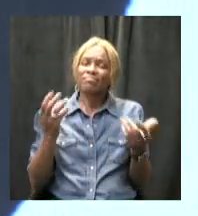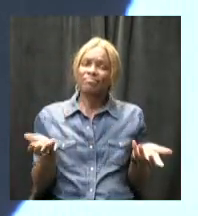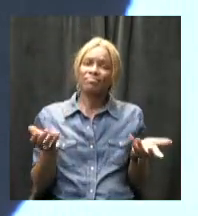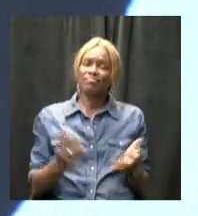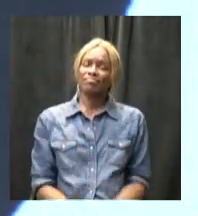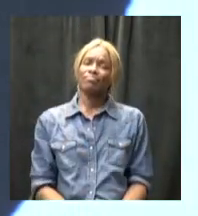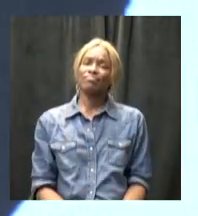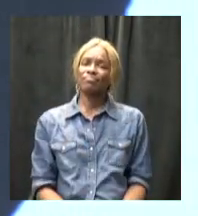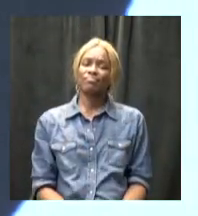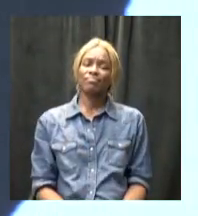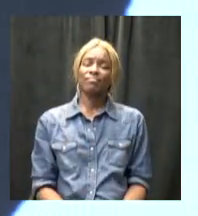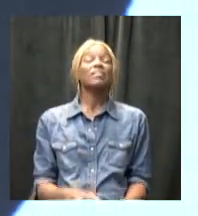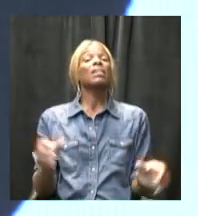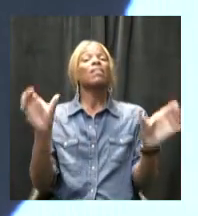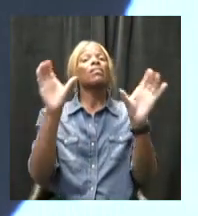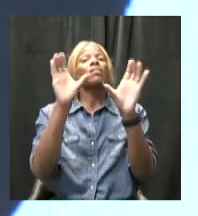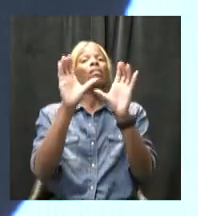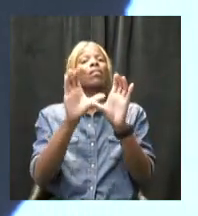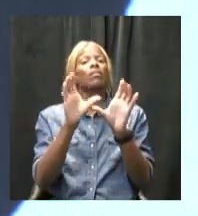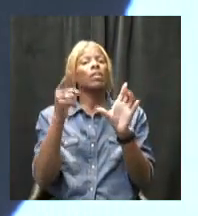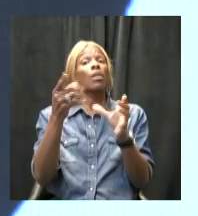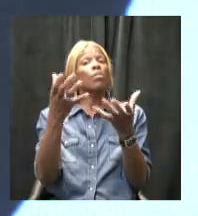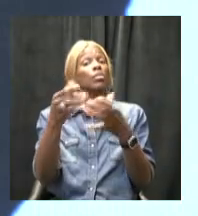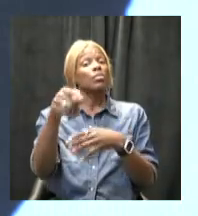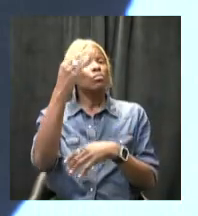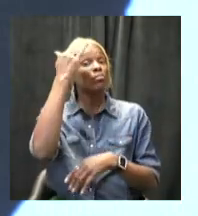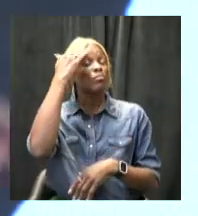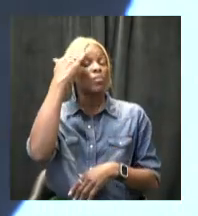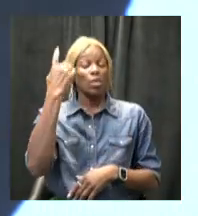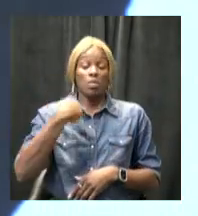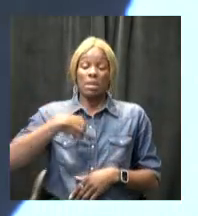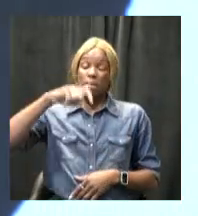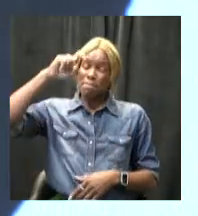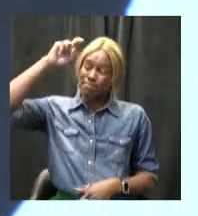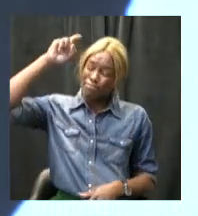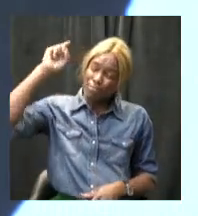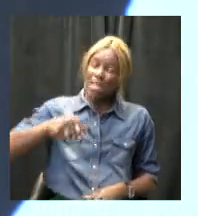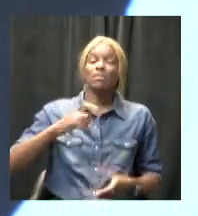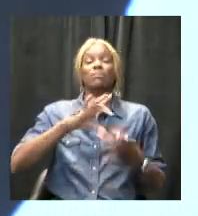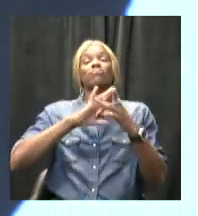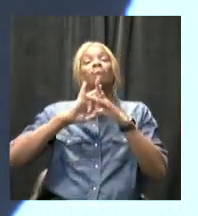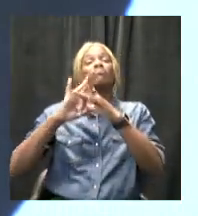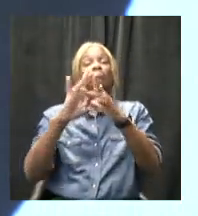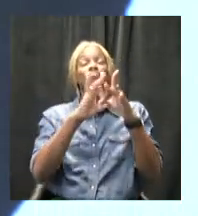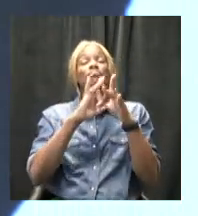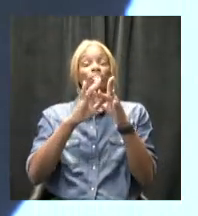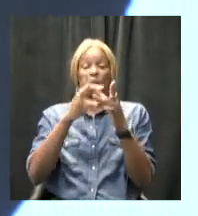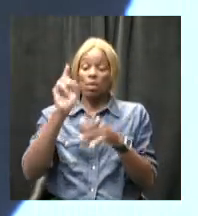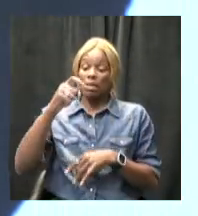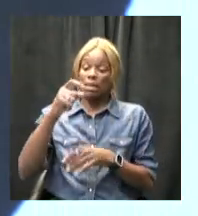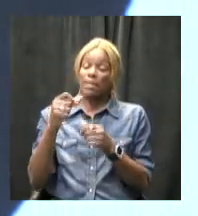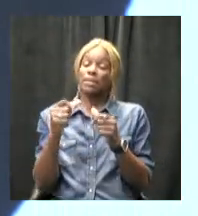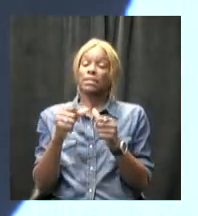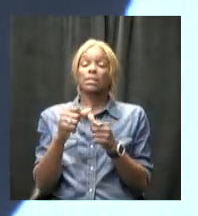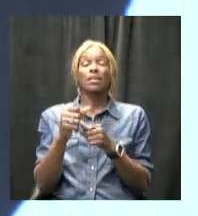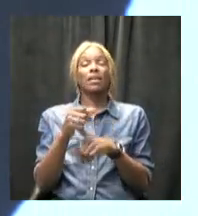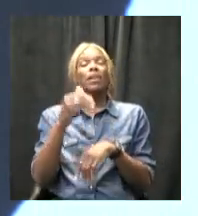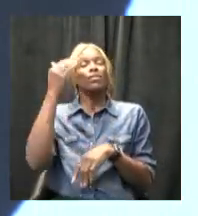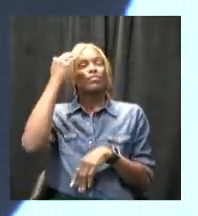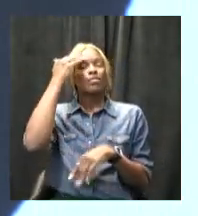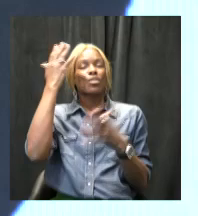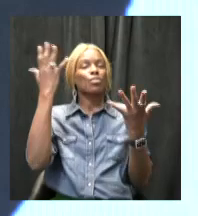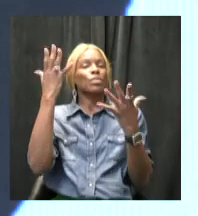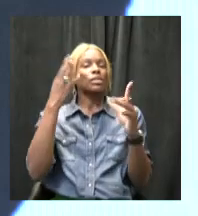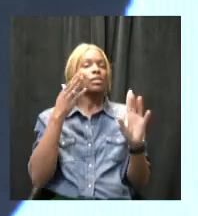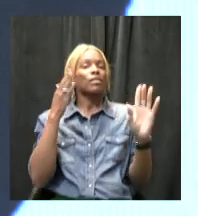Concord, I want you to know, y'all, listen, we have to be unified. that we've got to keep the main thing the main